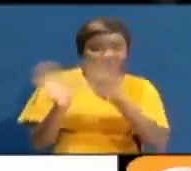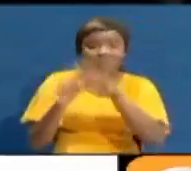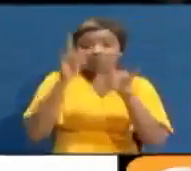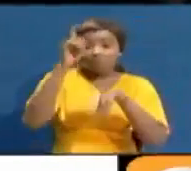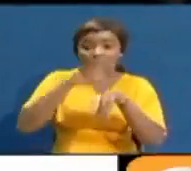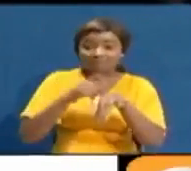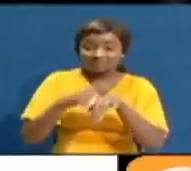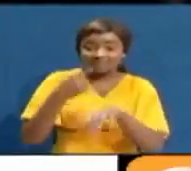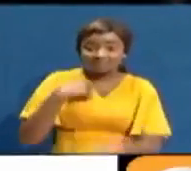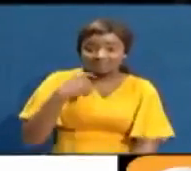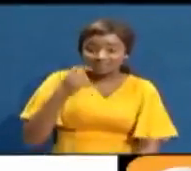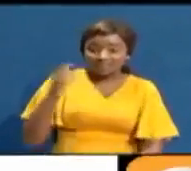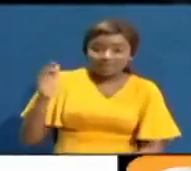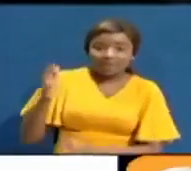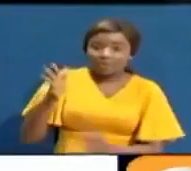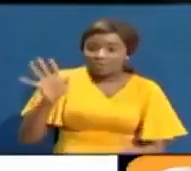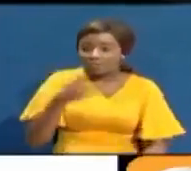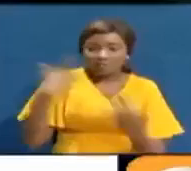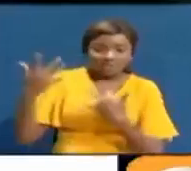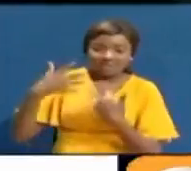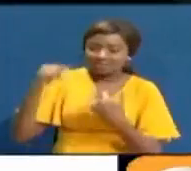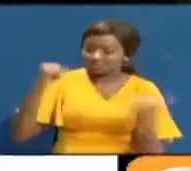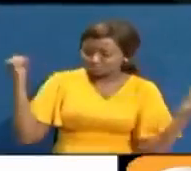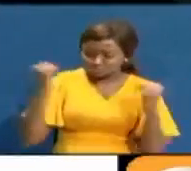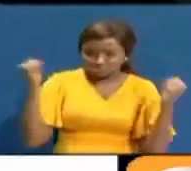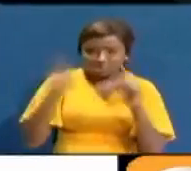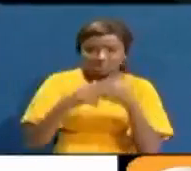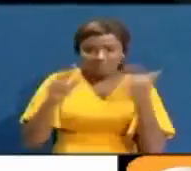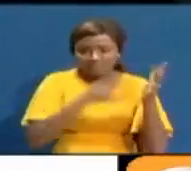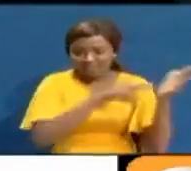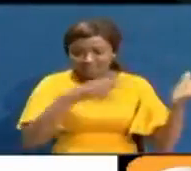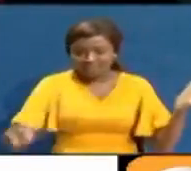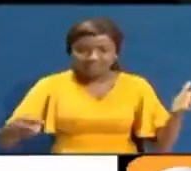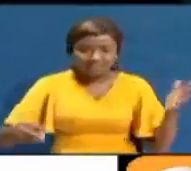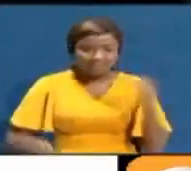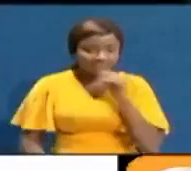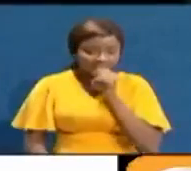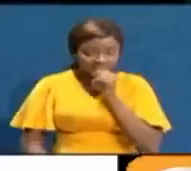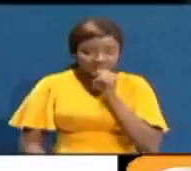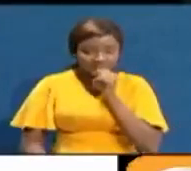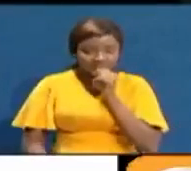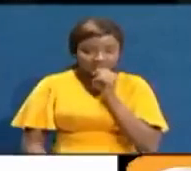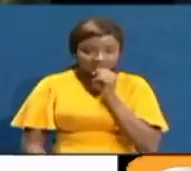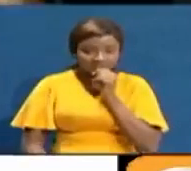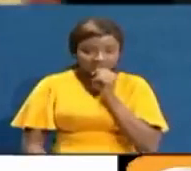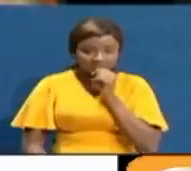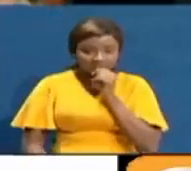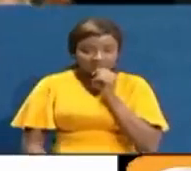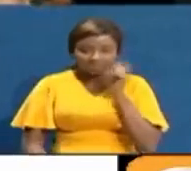helmet, sweater. So here ni kwaona shen rudi fitu ni maache chini, ni ruke, ni fly.